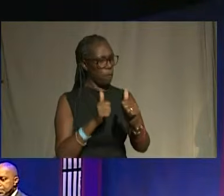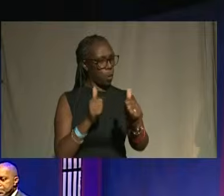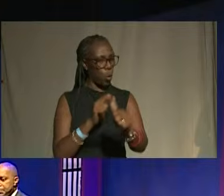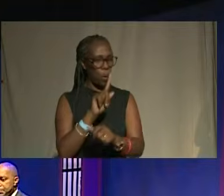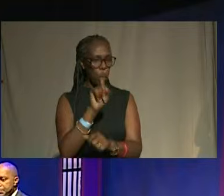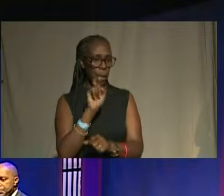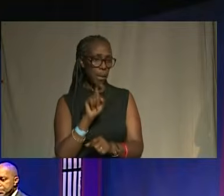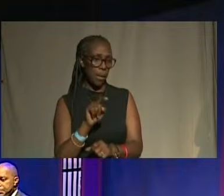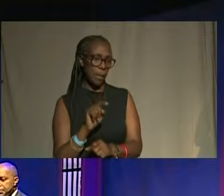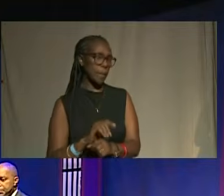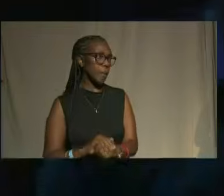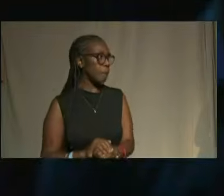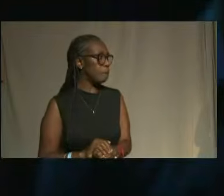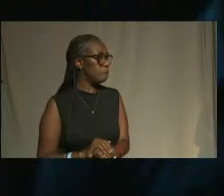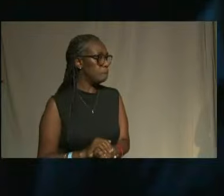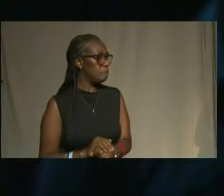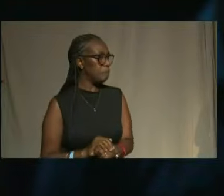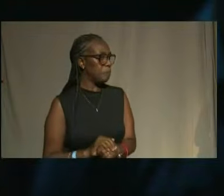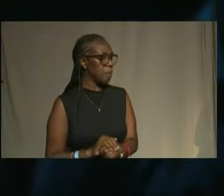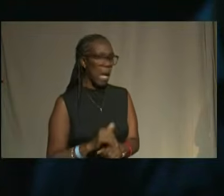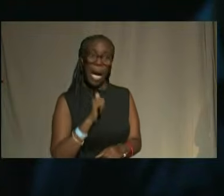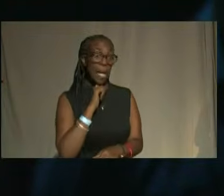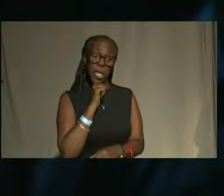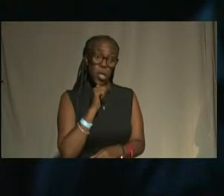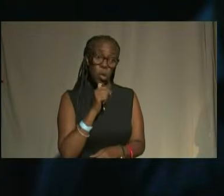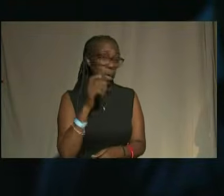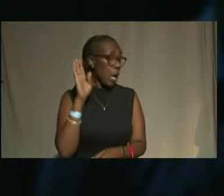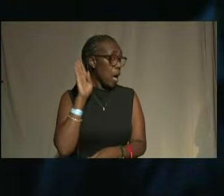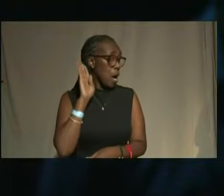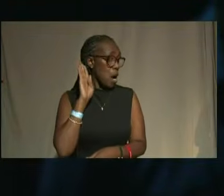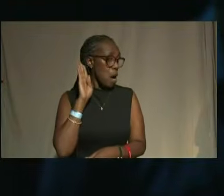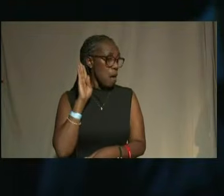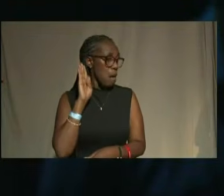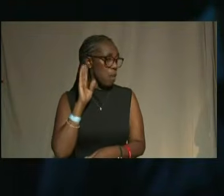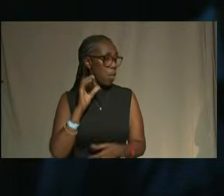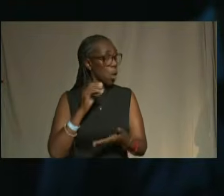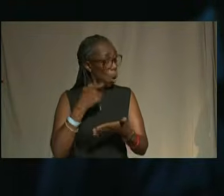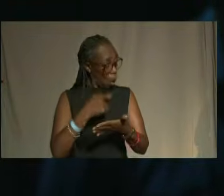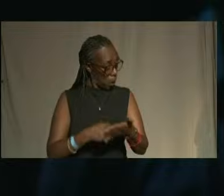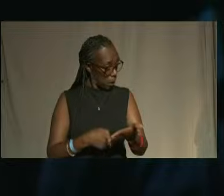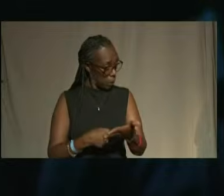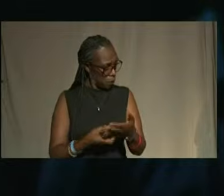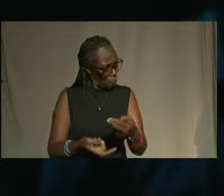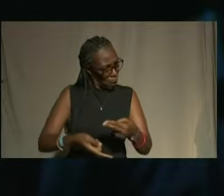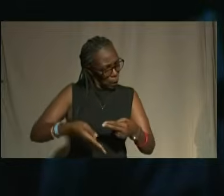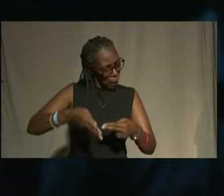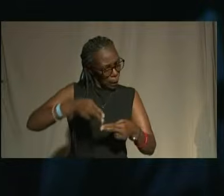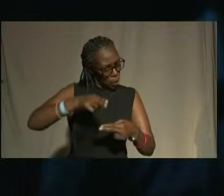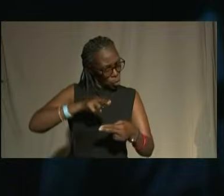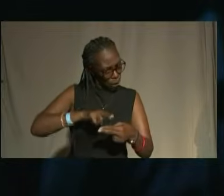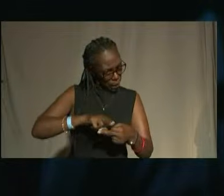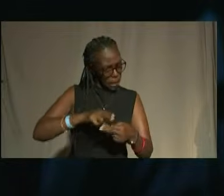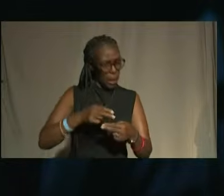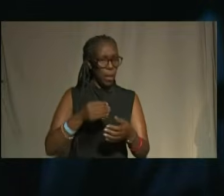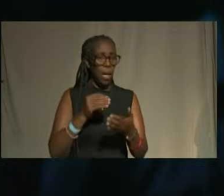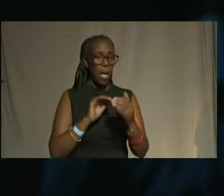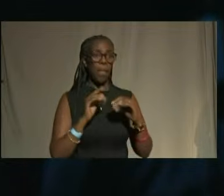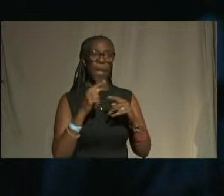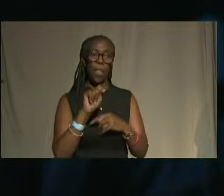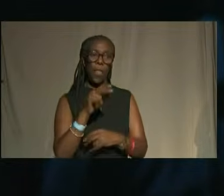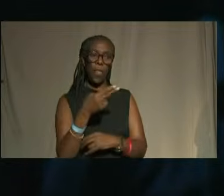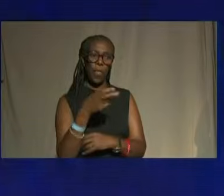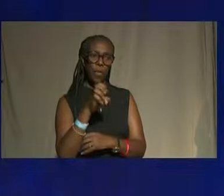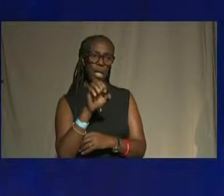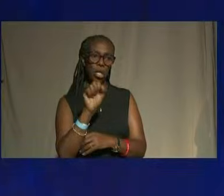For Team PNP, I did not hear the cost of the proposed increase in the threshold, nor the programs to be readjusted